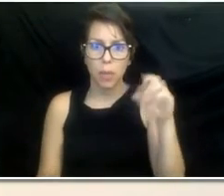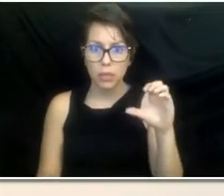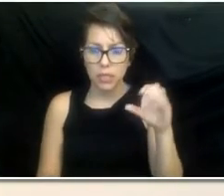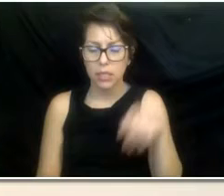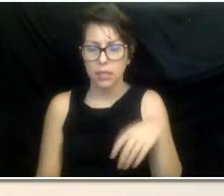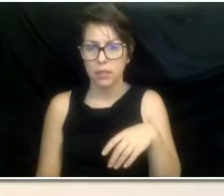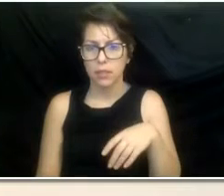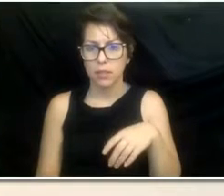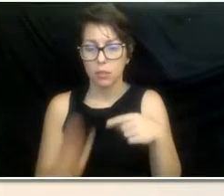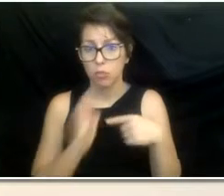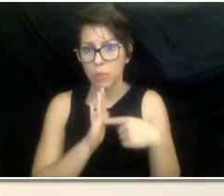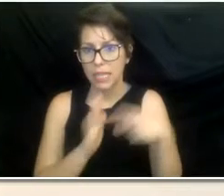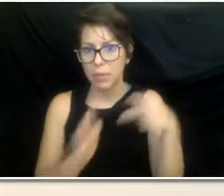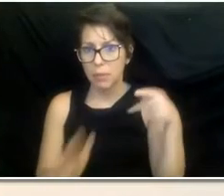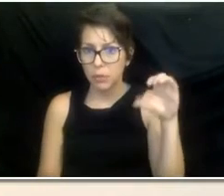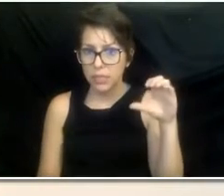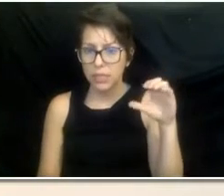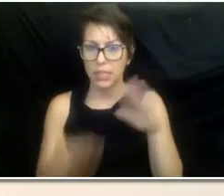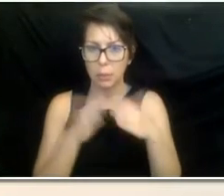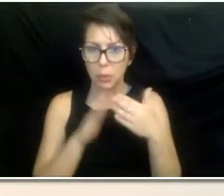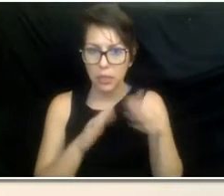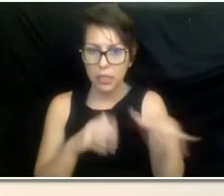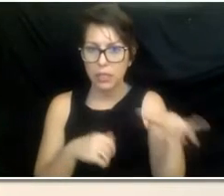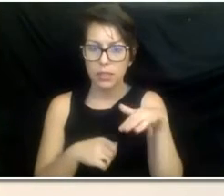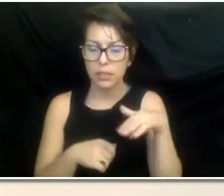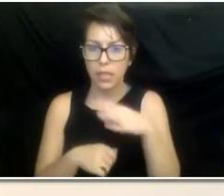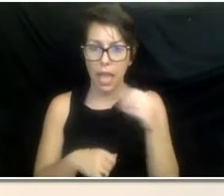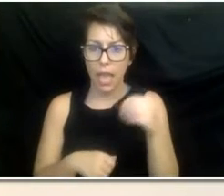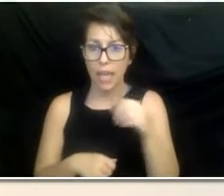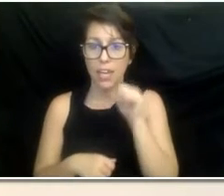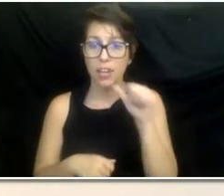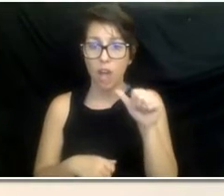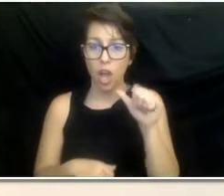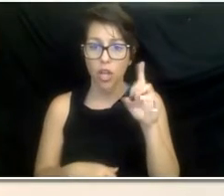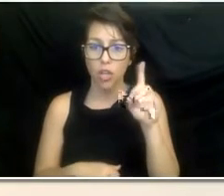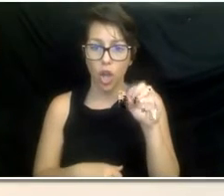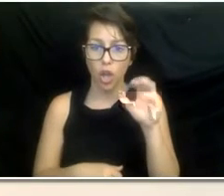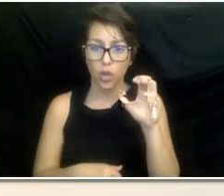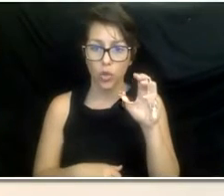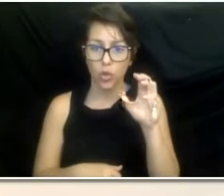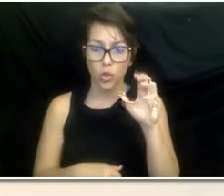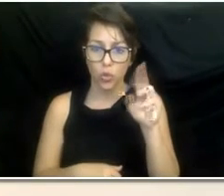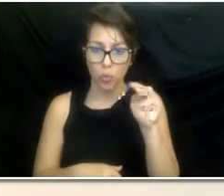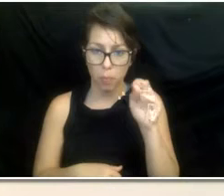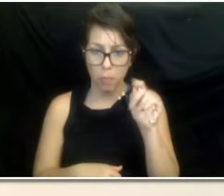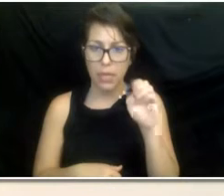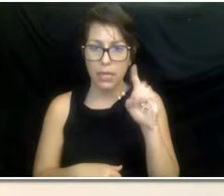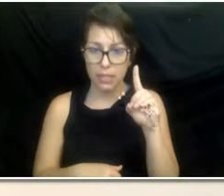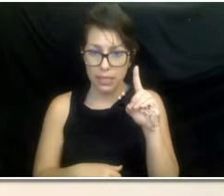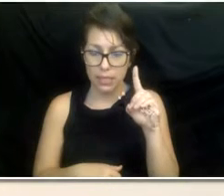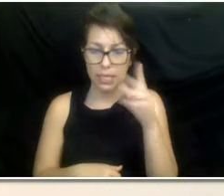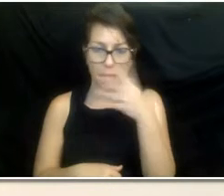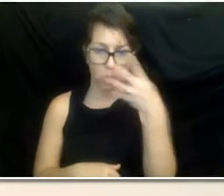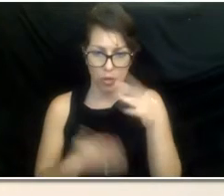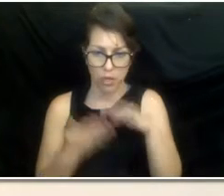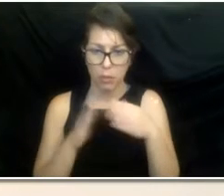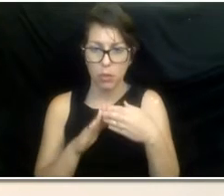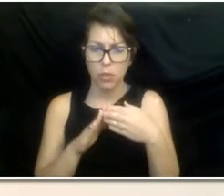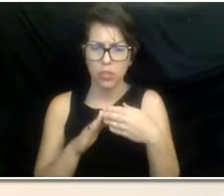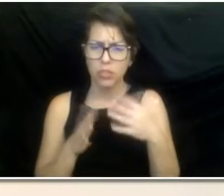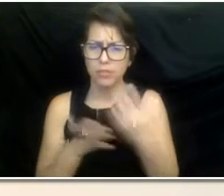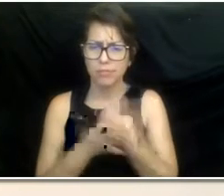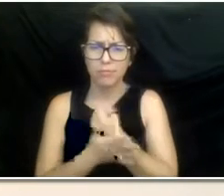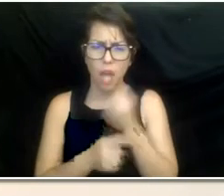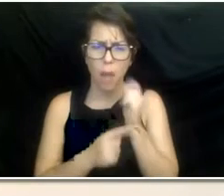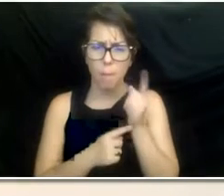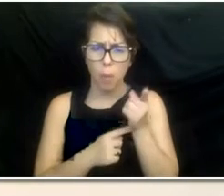in I want you to imagine if you were a mother who just had a child a premature baby at this